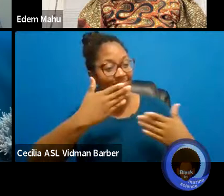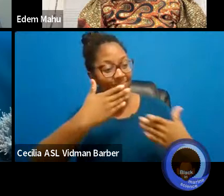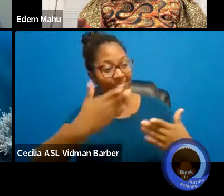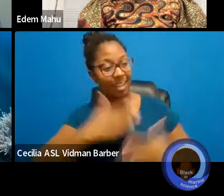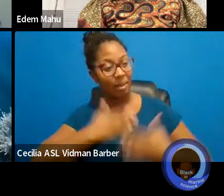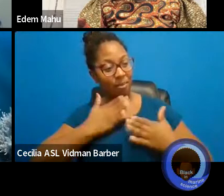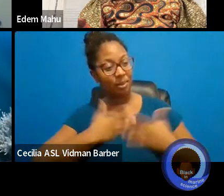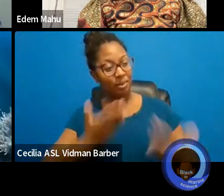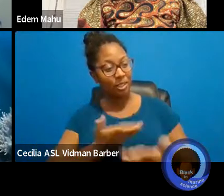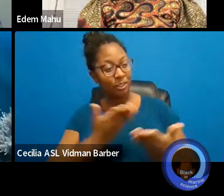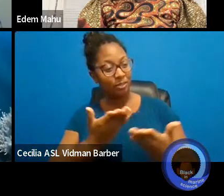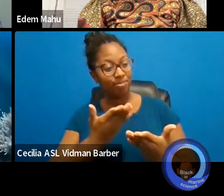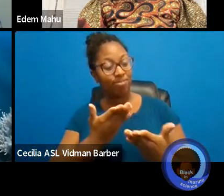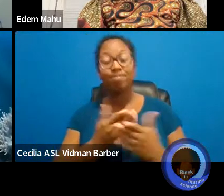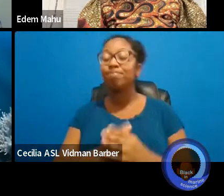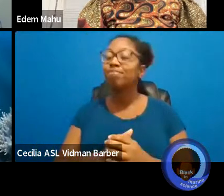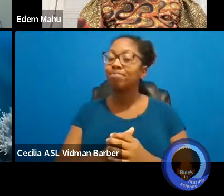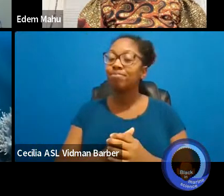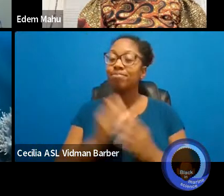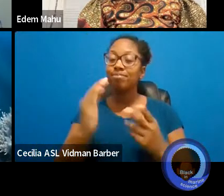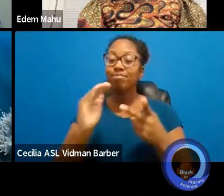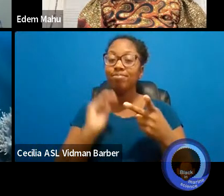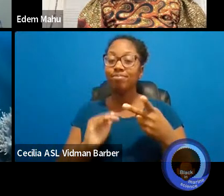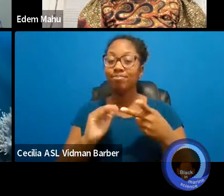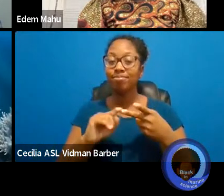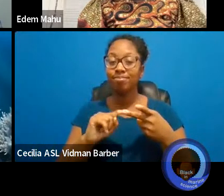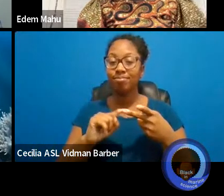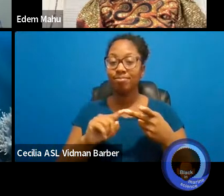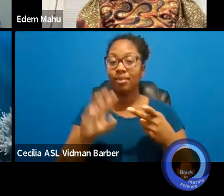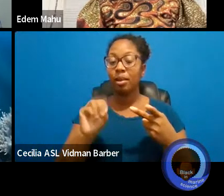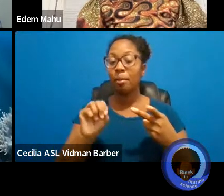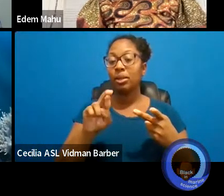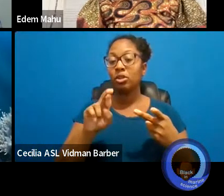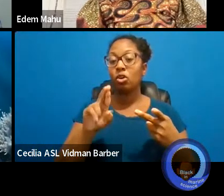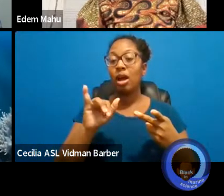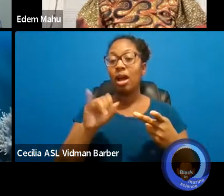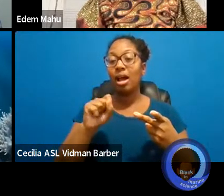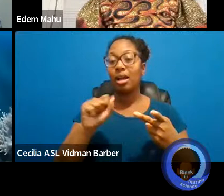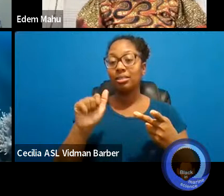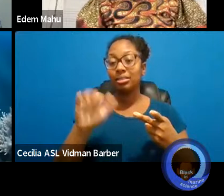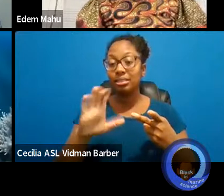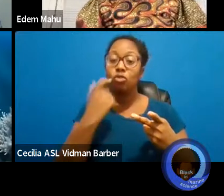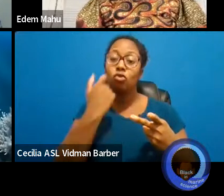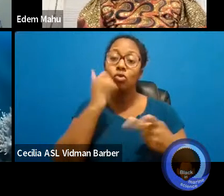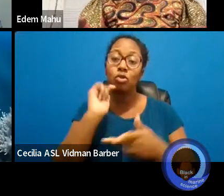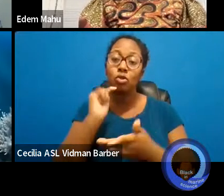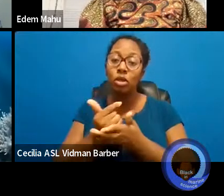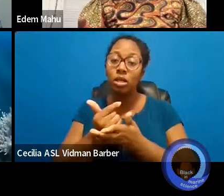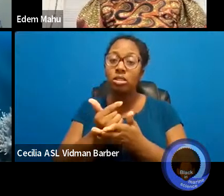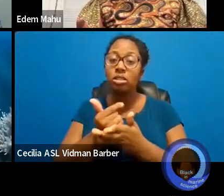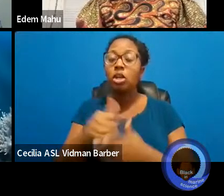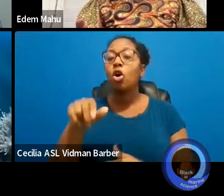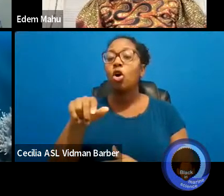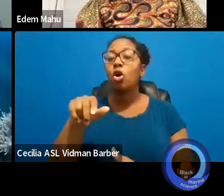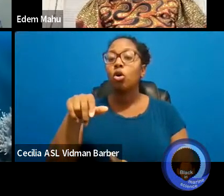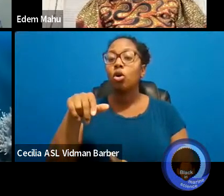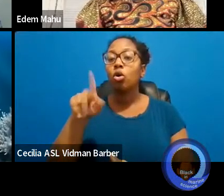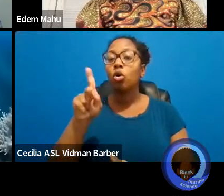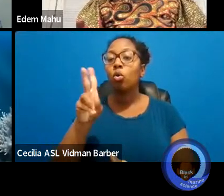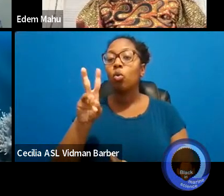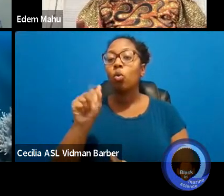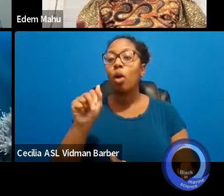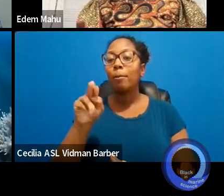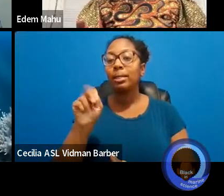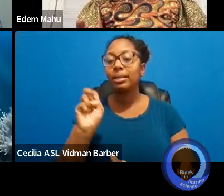Next, we have Mr. Isaac Sowah Badu. Mr. Isaac is a recent graduate of the Kwame Nkrumah University of Science